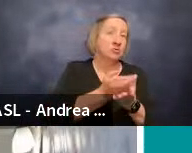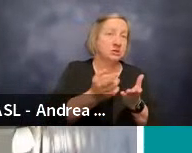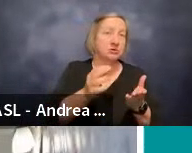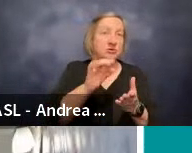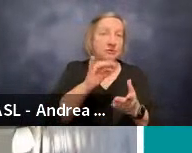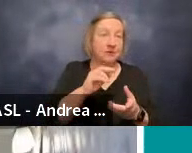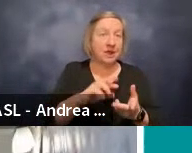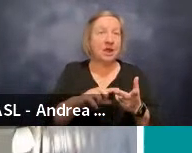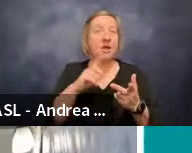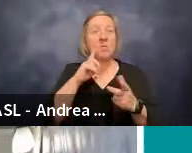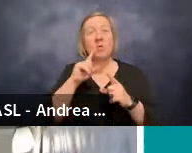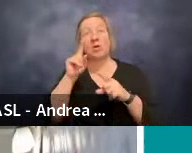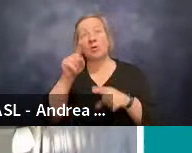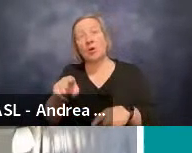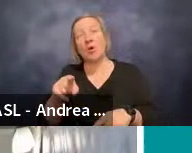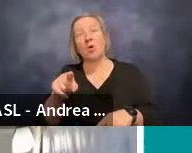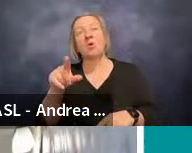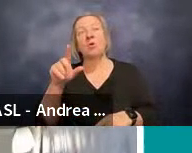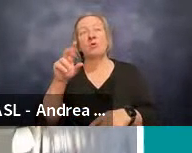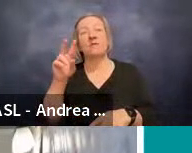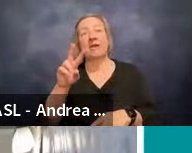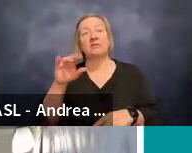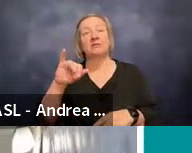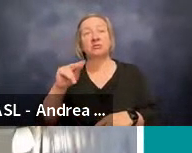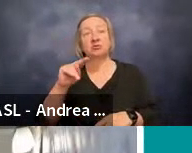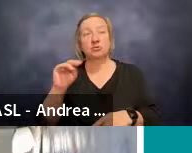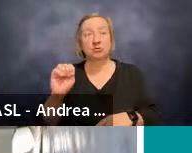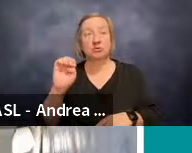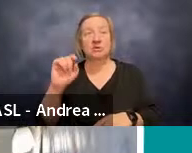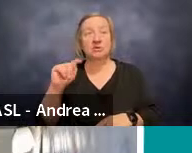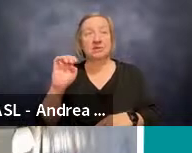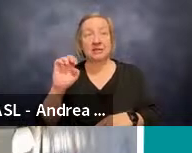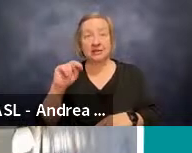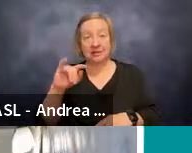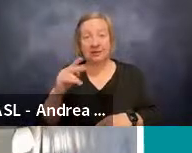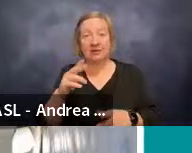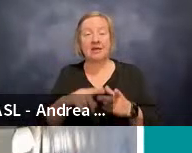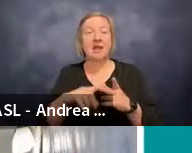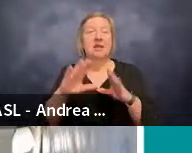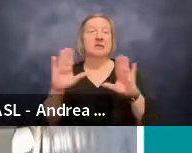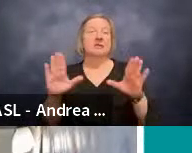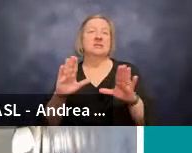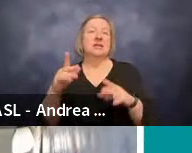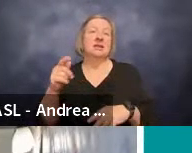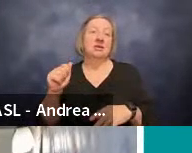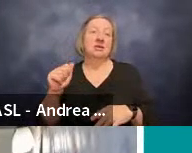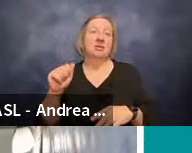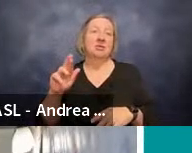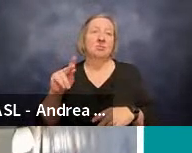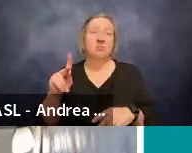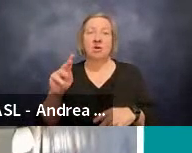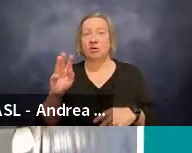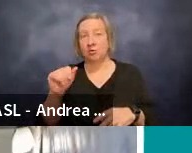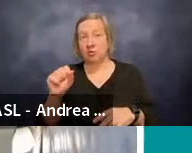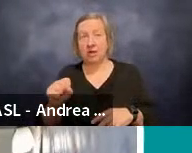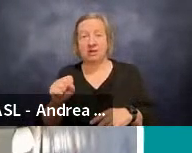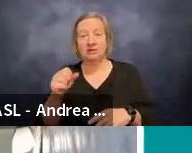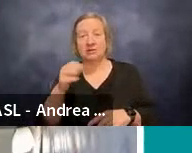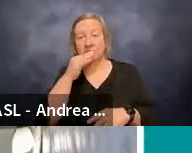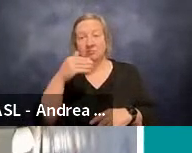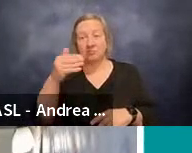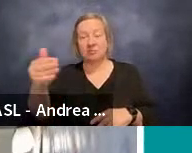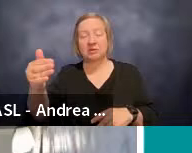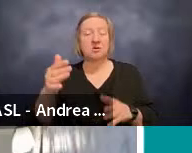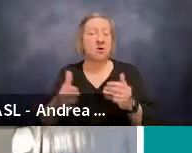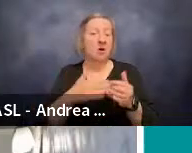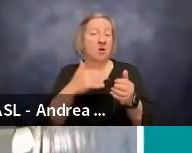Juneteenth celebrations and Portland Sunday Parkways coming up. So our team, just about every weekend throughout the